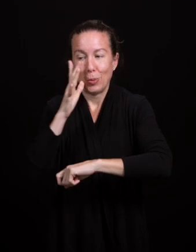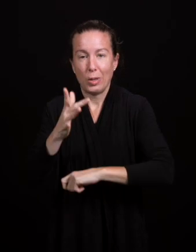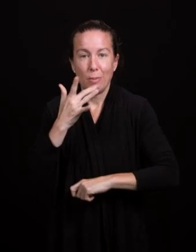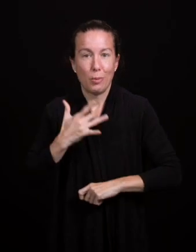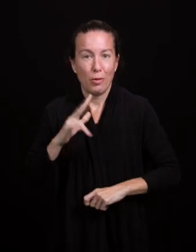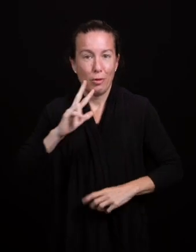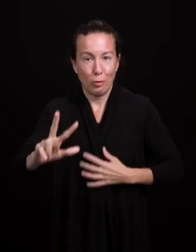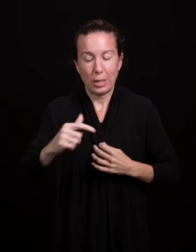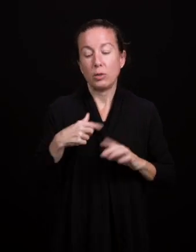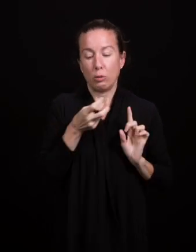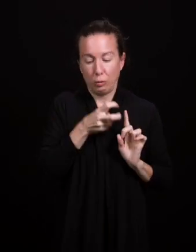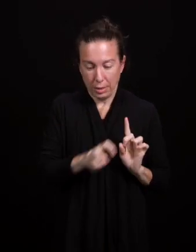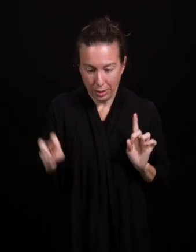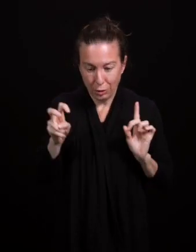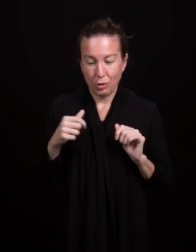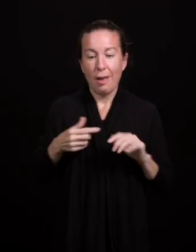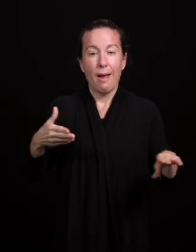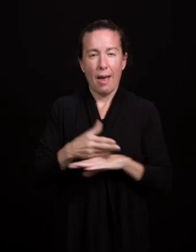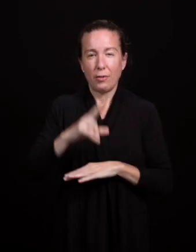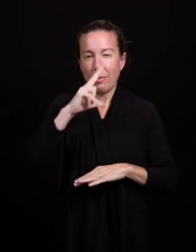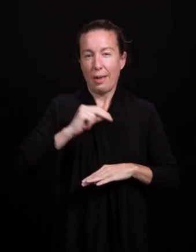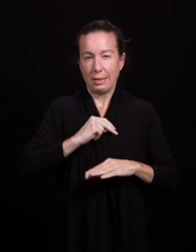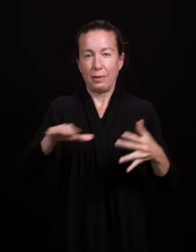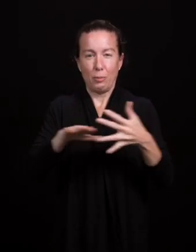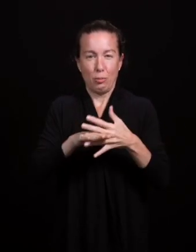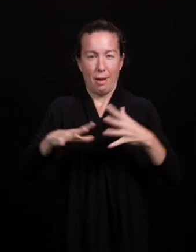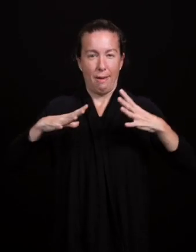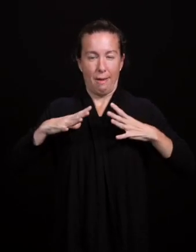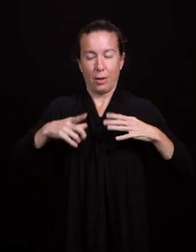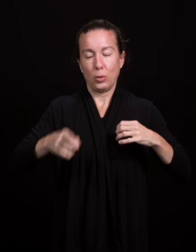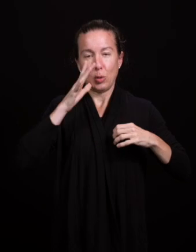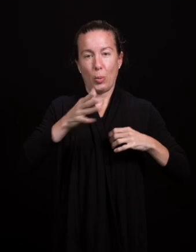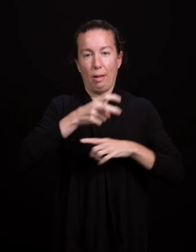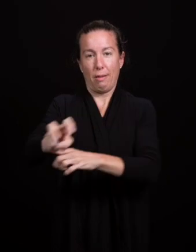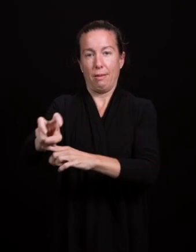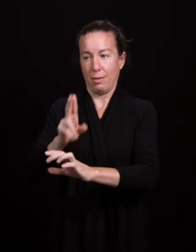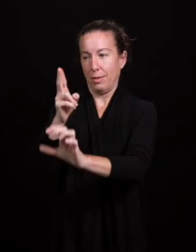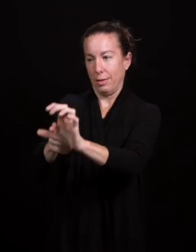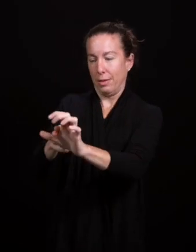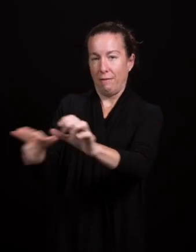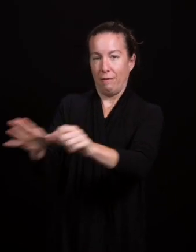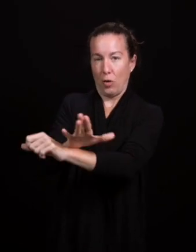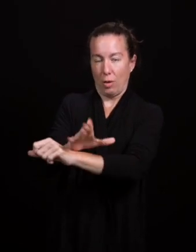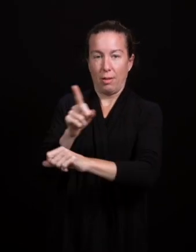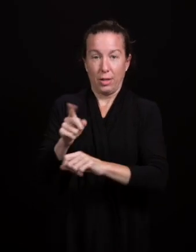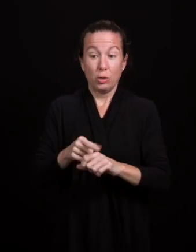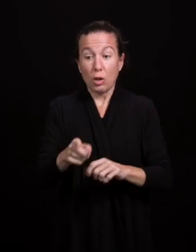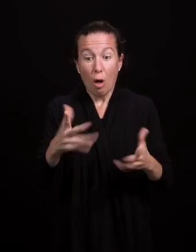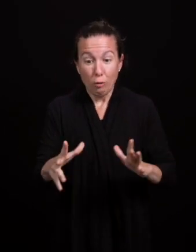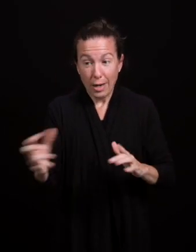transition time, and will start 5 days a week after Thanksgiving break. And she already is coming home using different signs. So